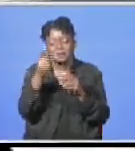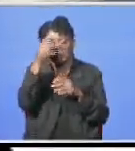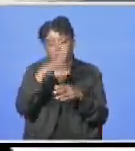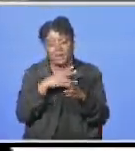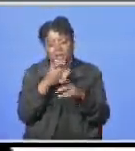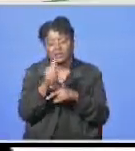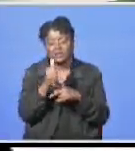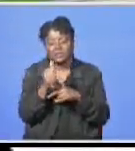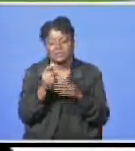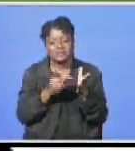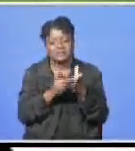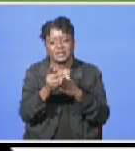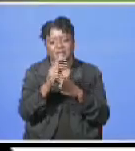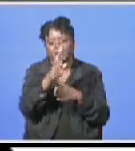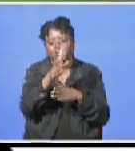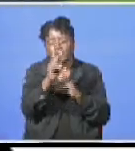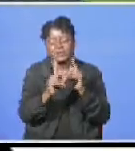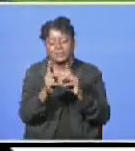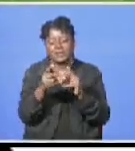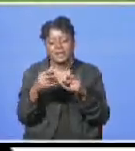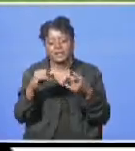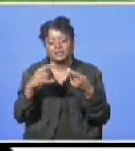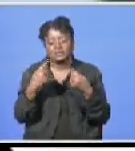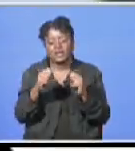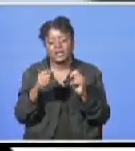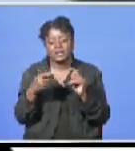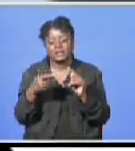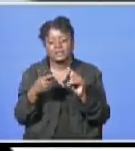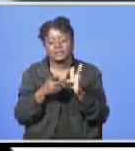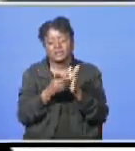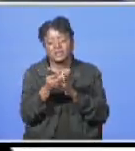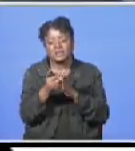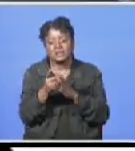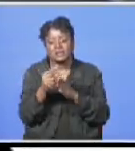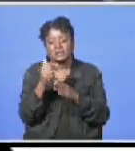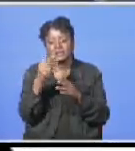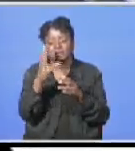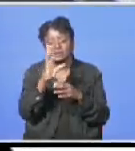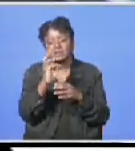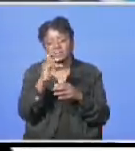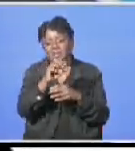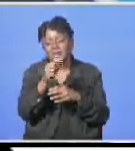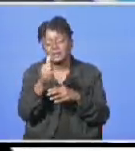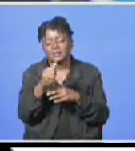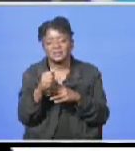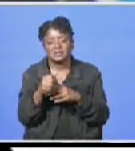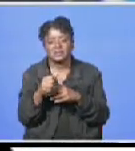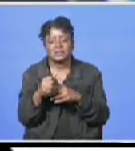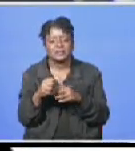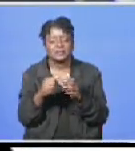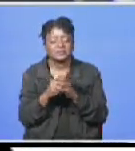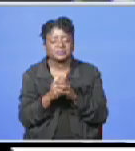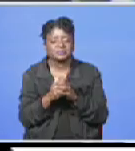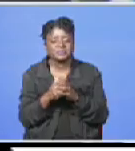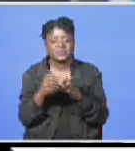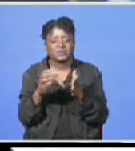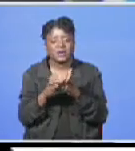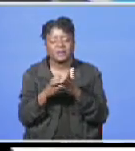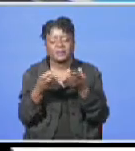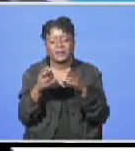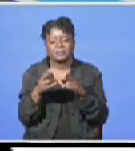Hill 7 years ago. Defendants Peter Roll, Justin Williams, and Jermaine Curry are accused of the crime, which took place